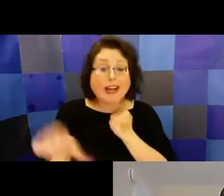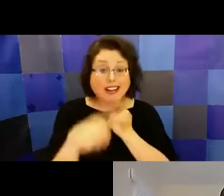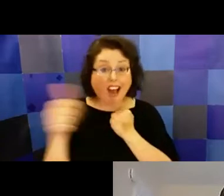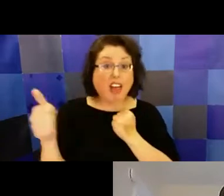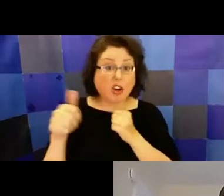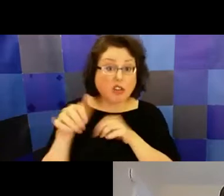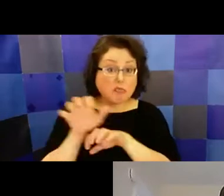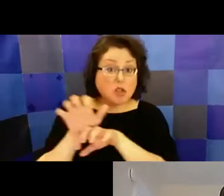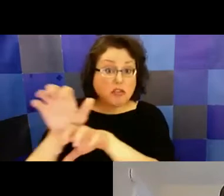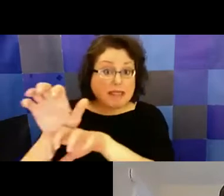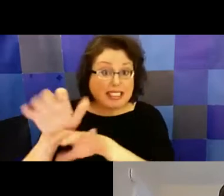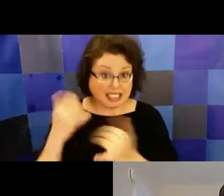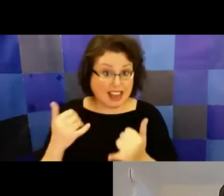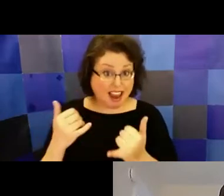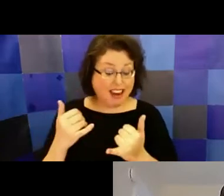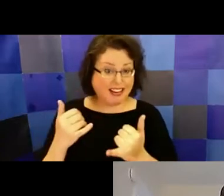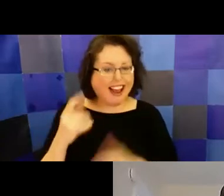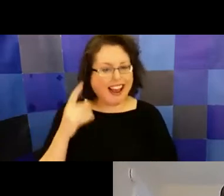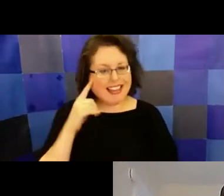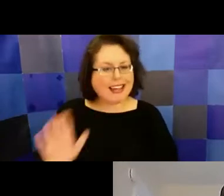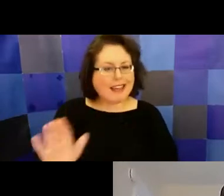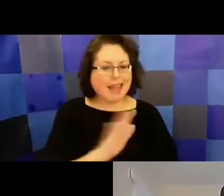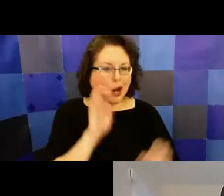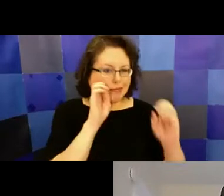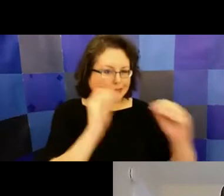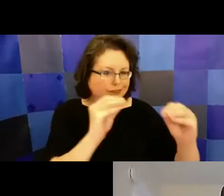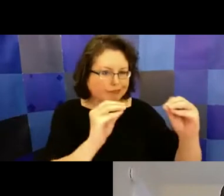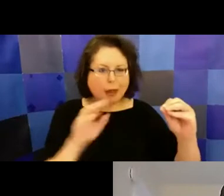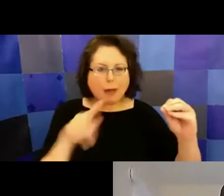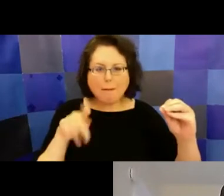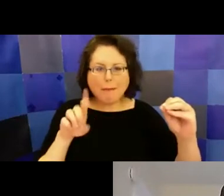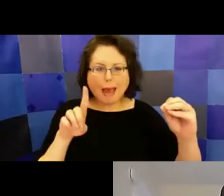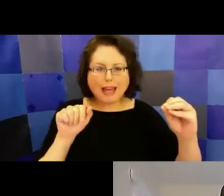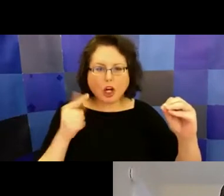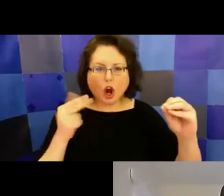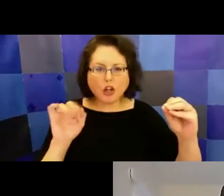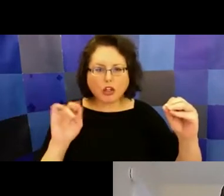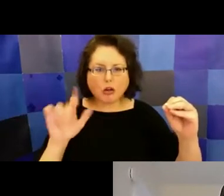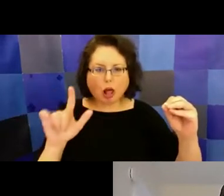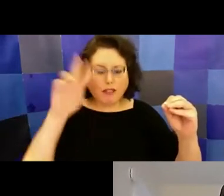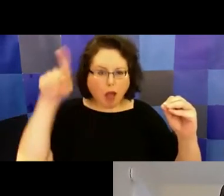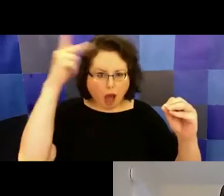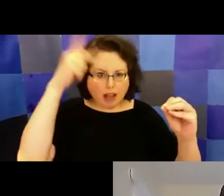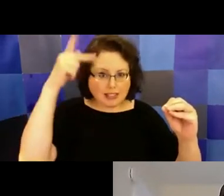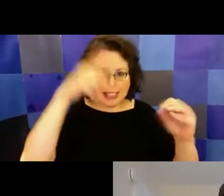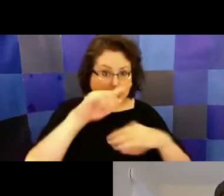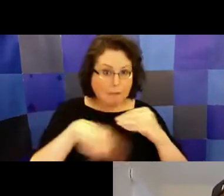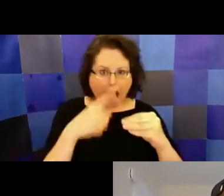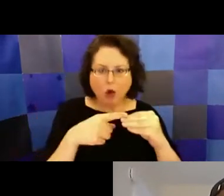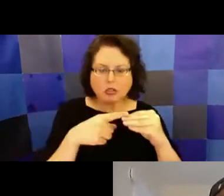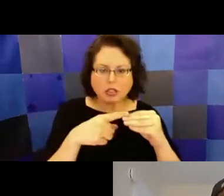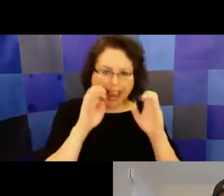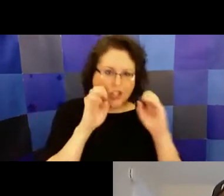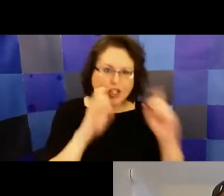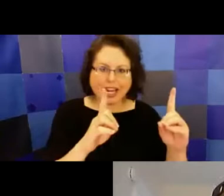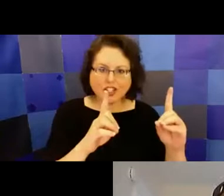movements, I think their pedagogical philosophies, their philosophies of education, and their pedagogical